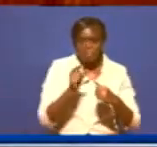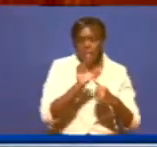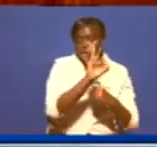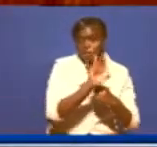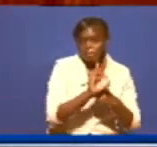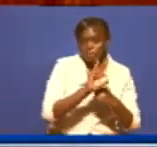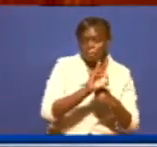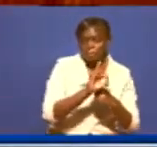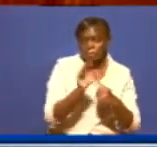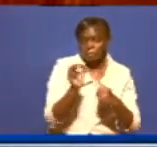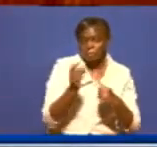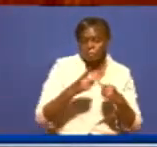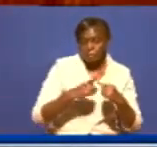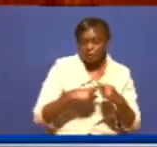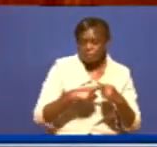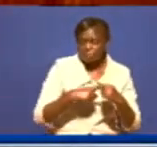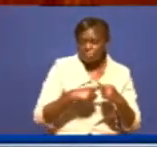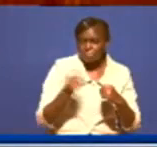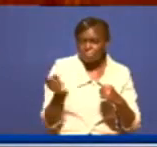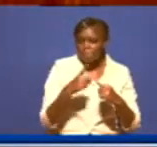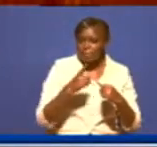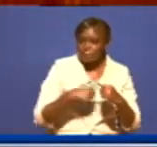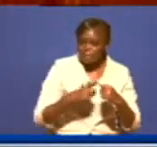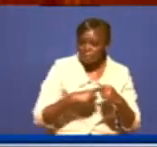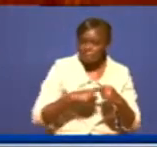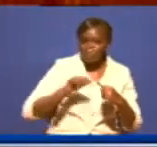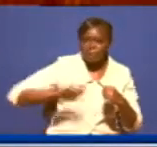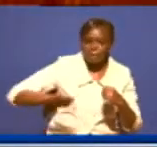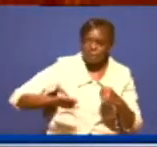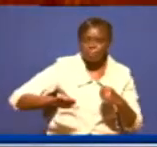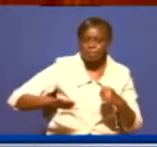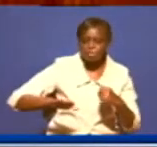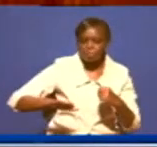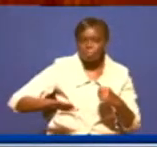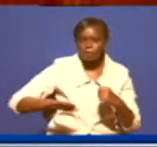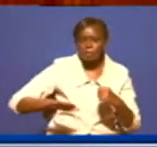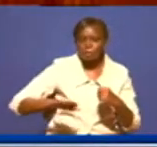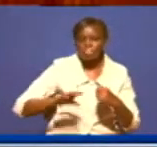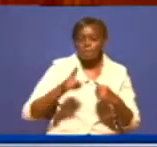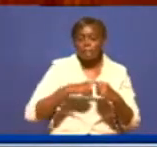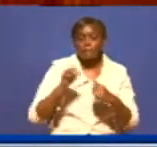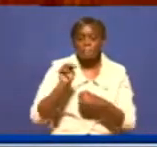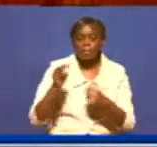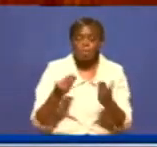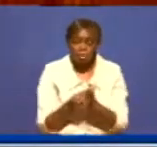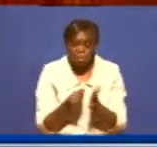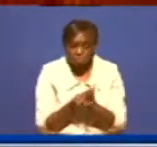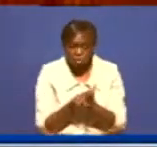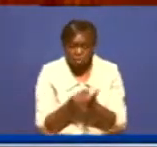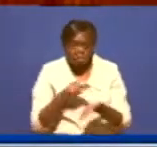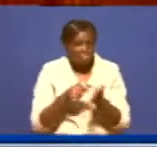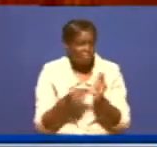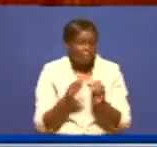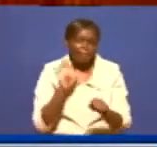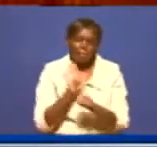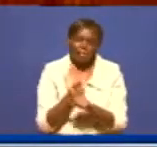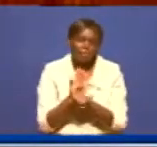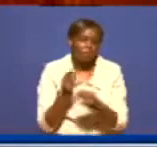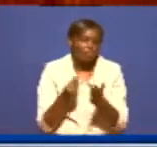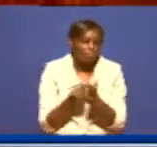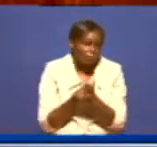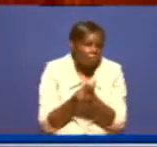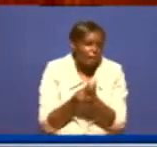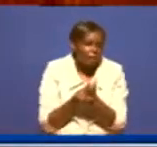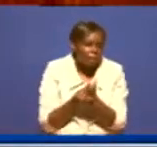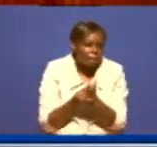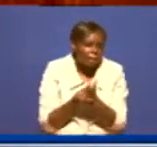about 6 months deposit before they can occupy the premises. It could be about 6 million shillings. That is a lot of money. If that money is